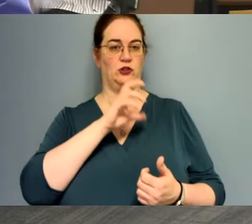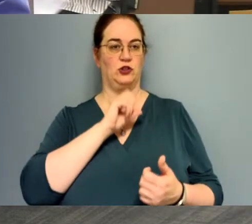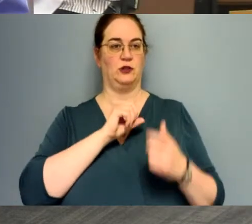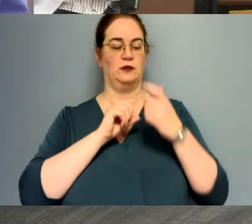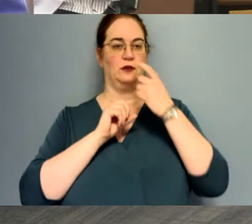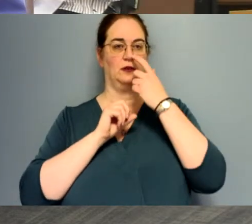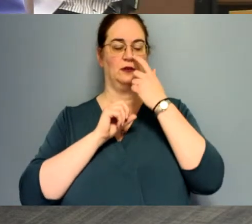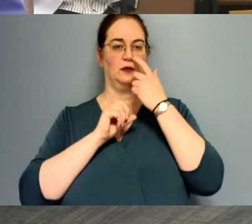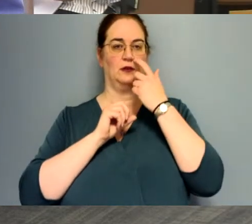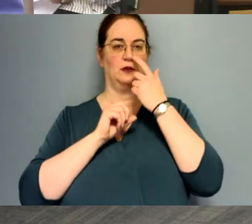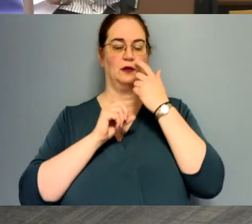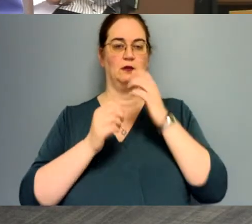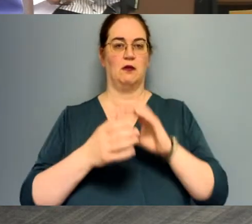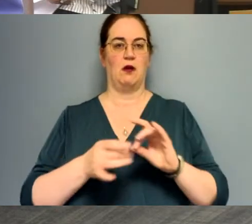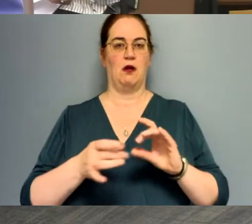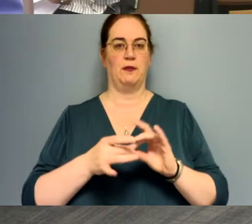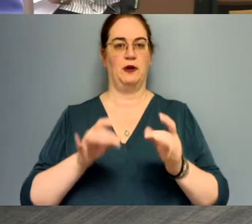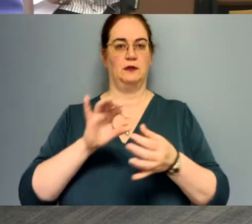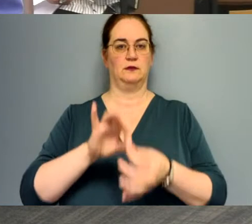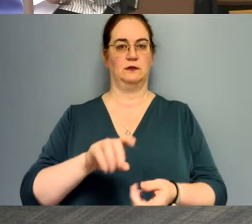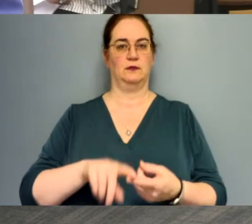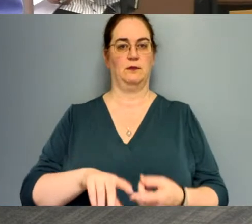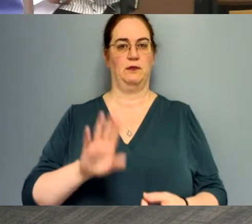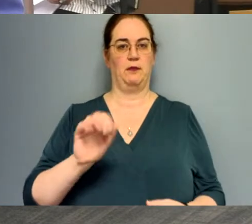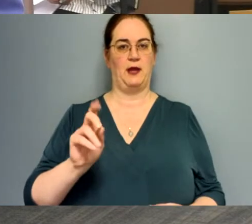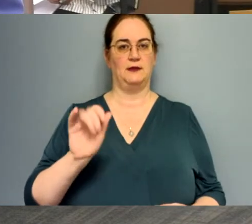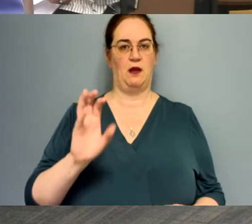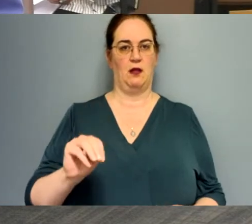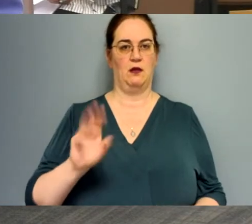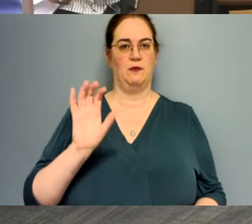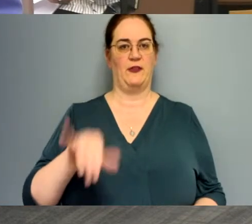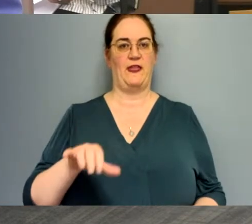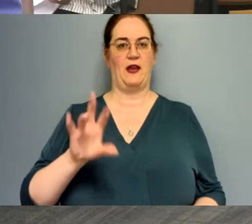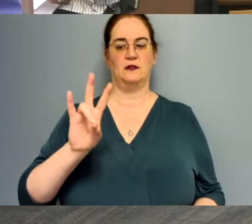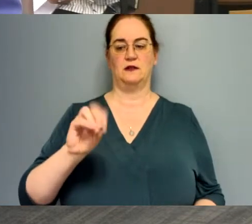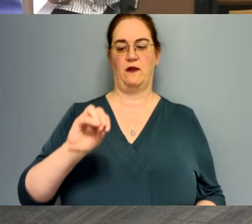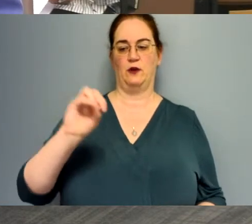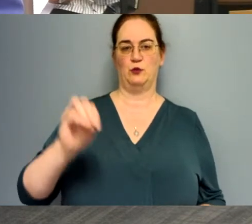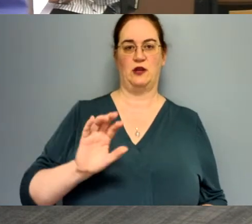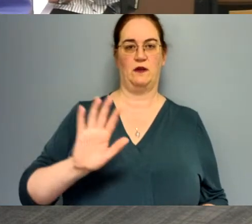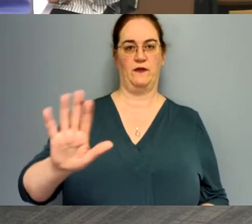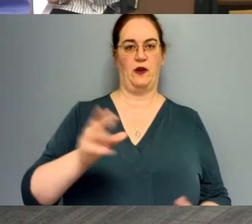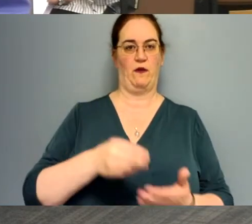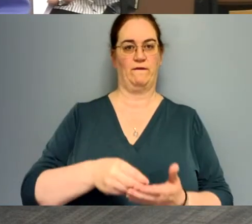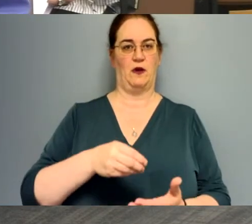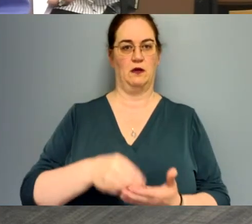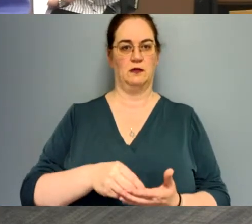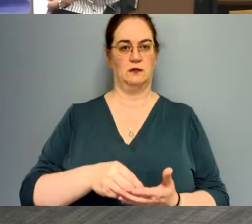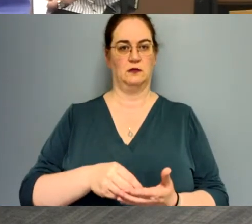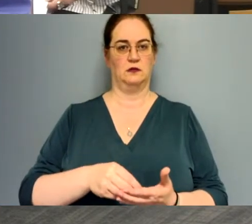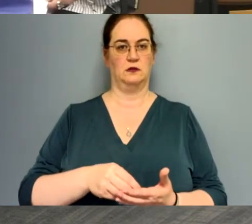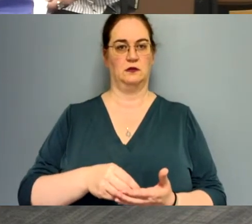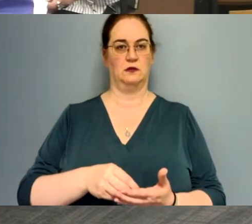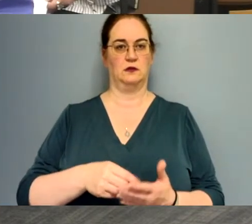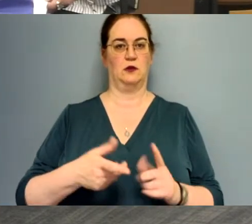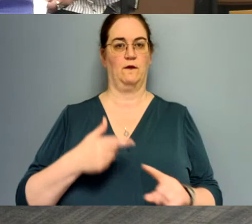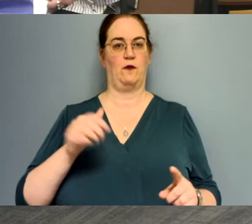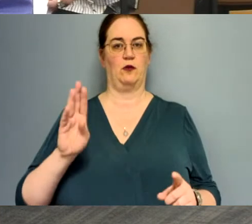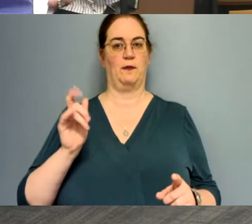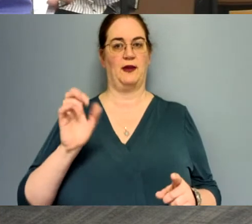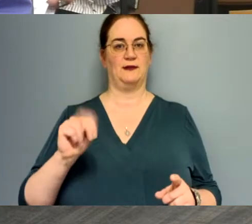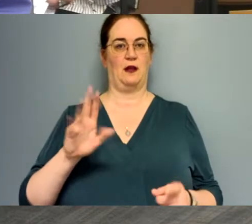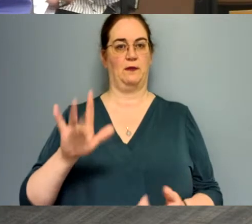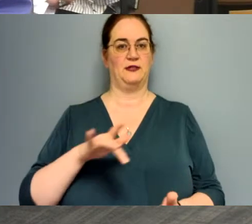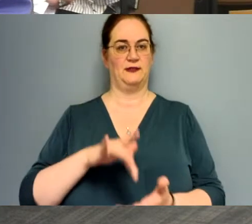commented concerning Ben Salem that 70% of their funds from the Ben Salem